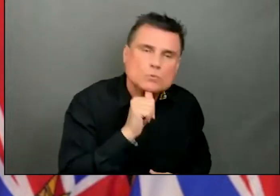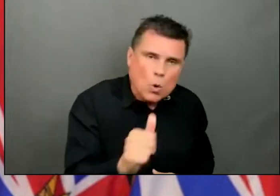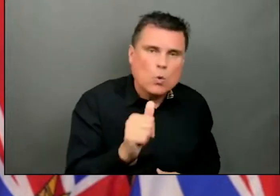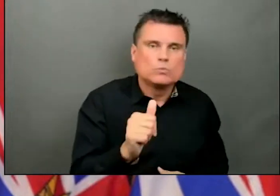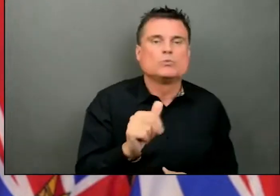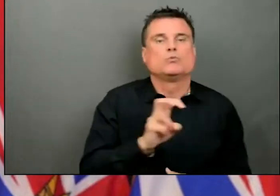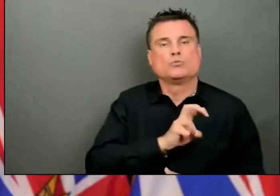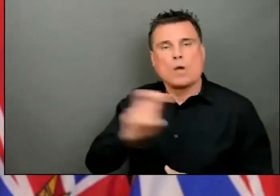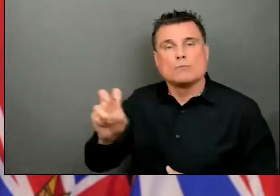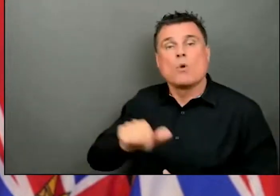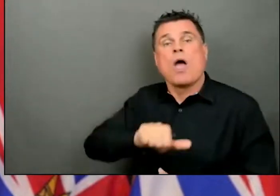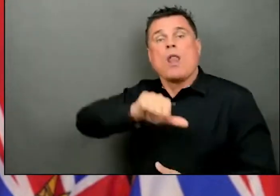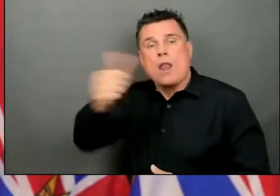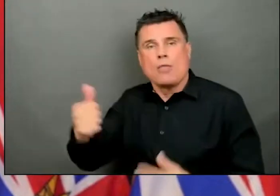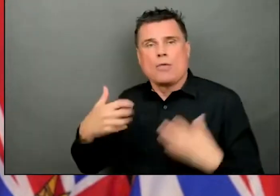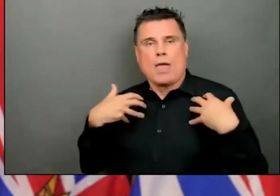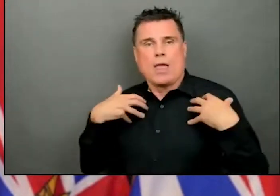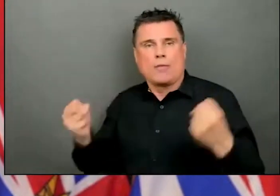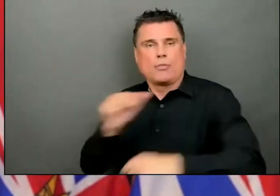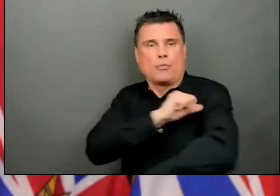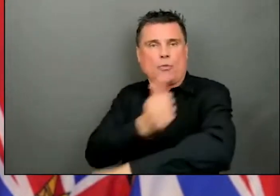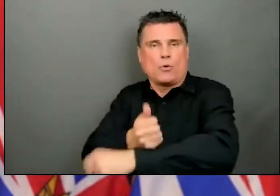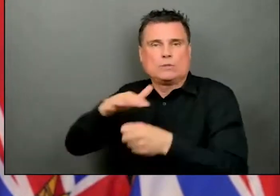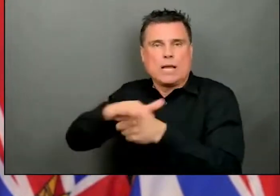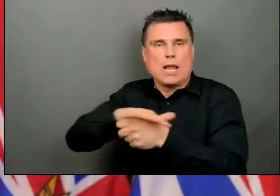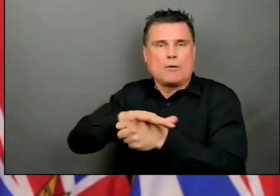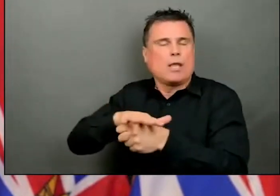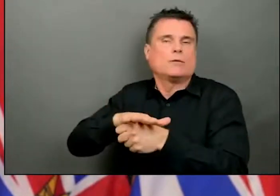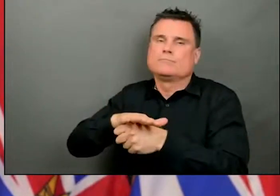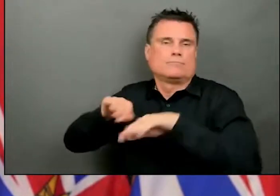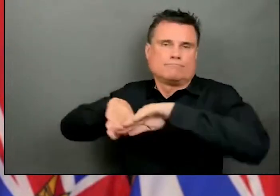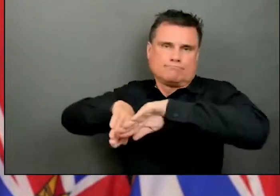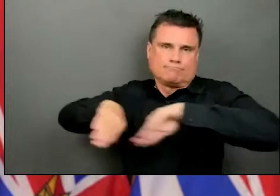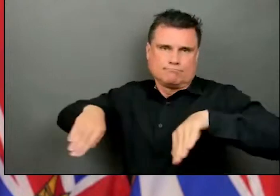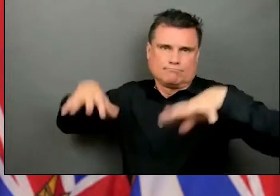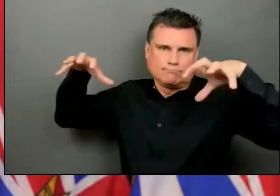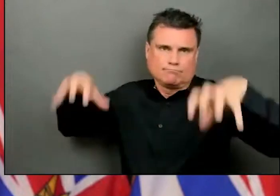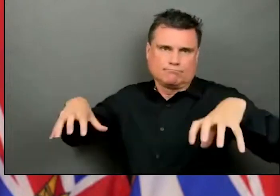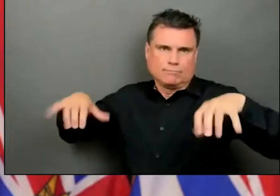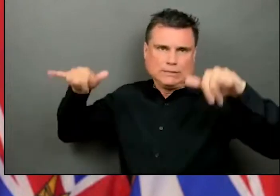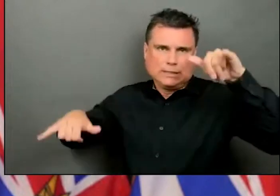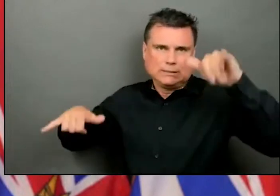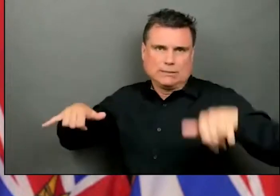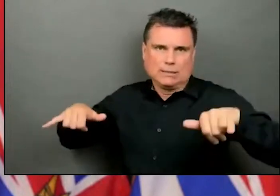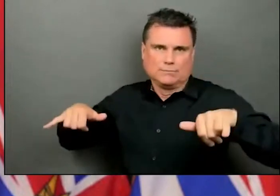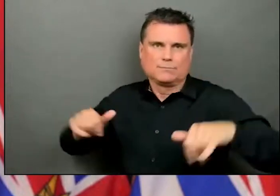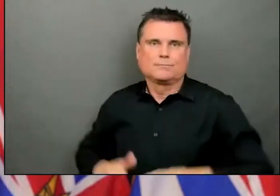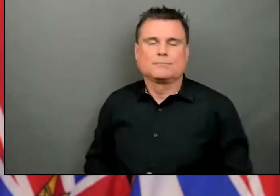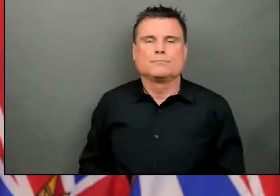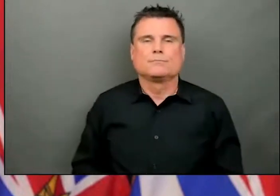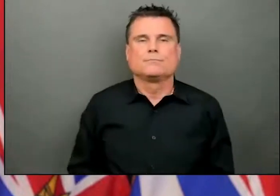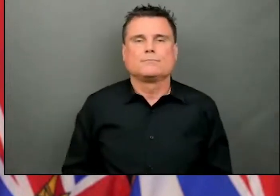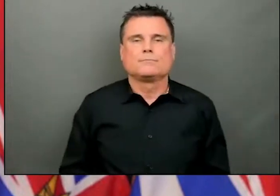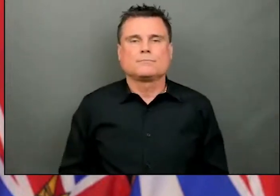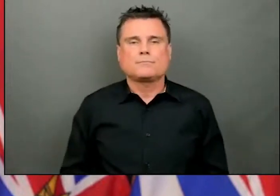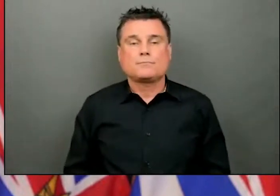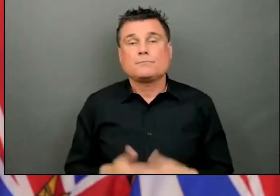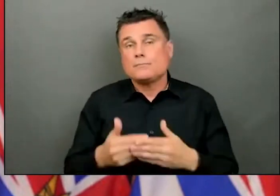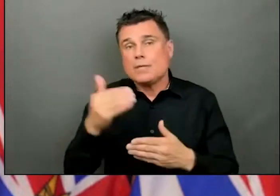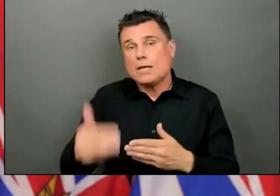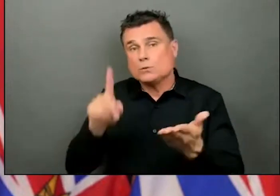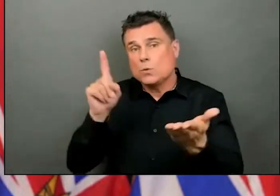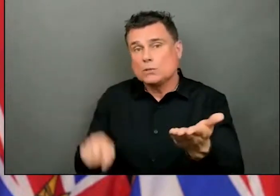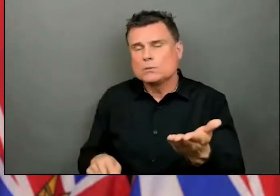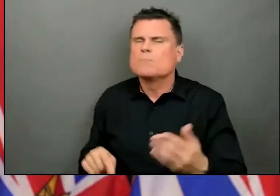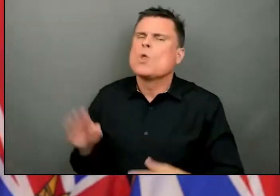Just to pick up on those questions about details then. So if you live on the island and it's one health authority,